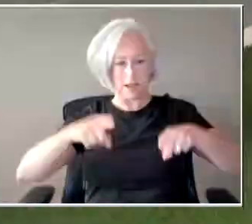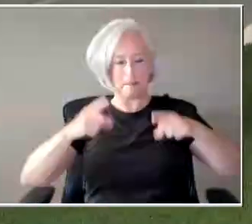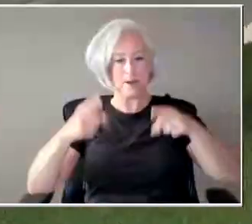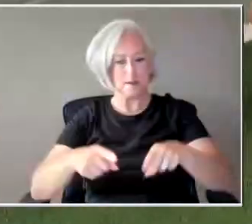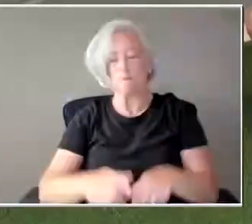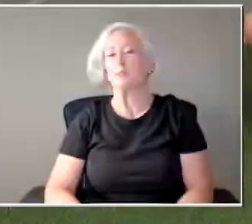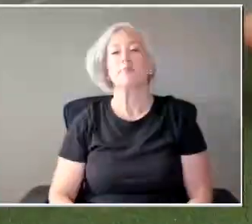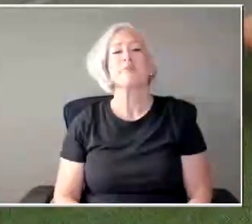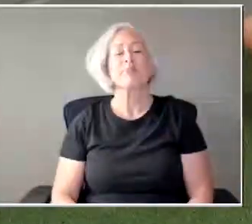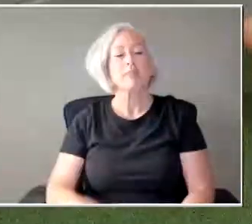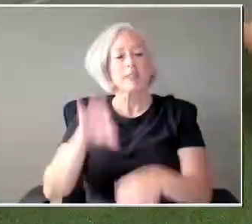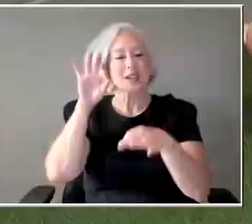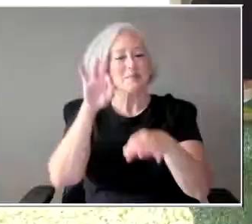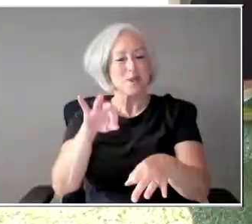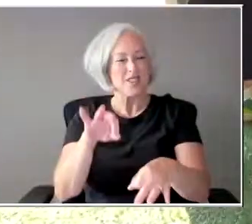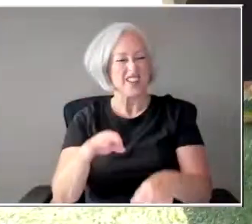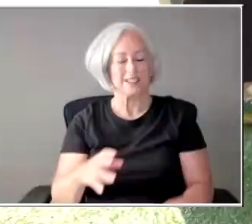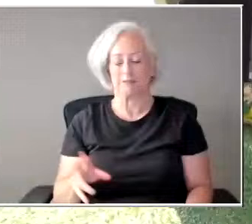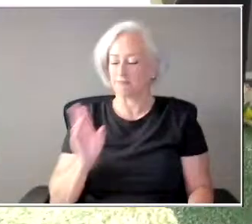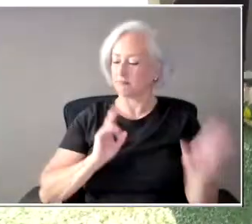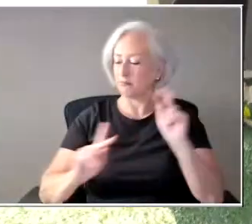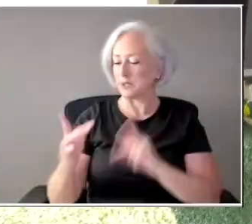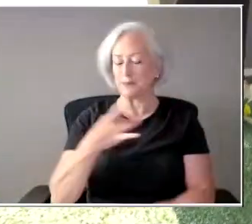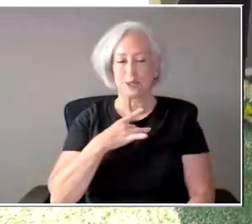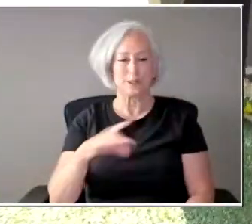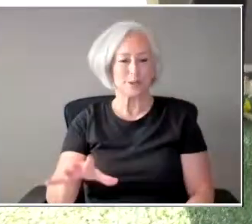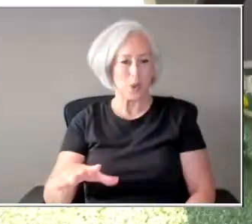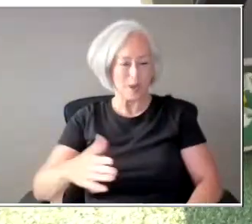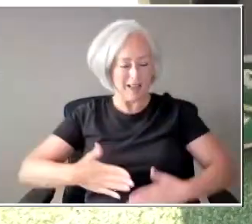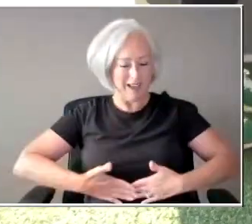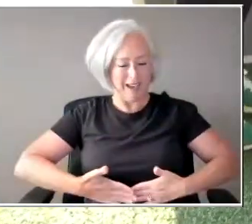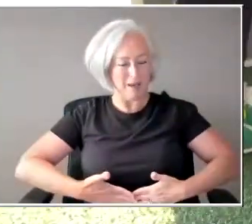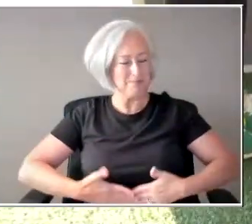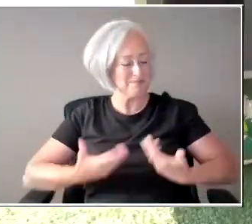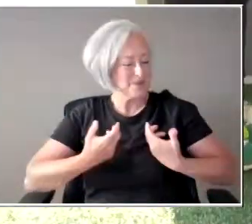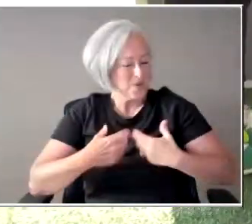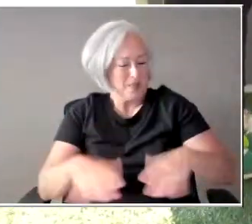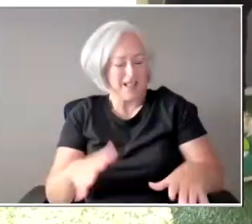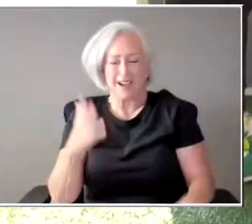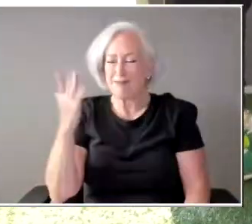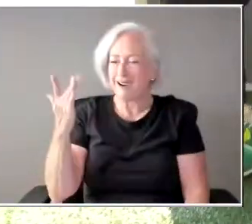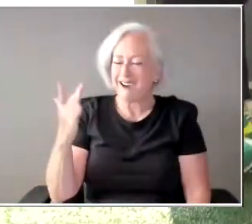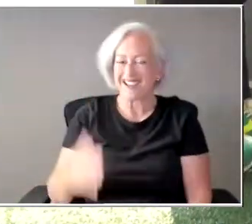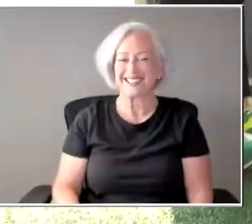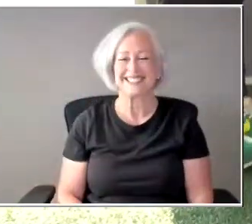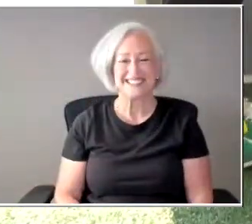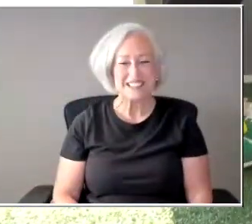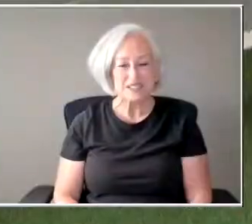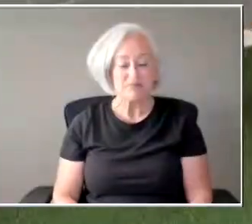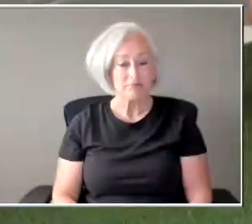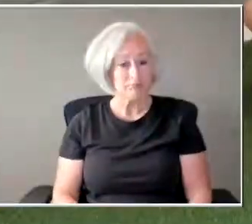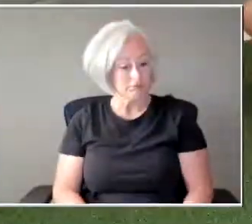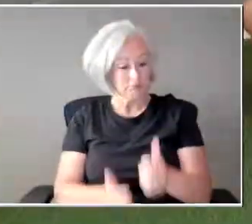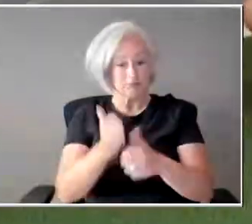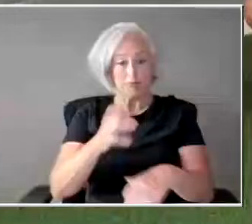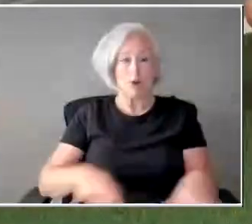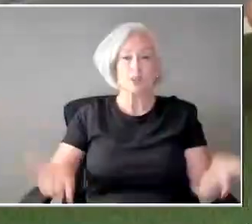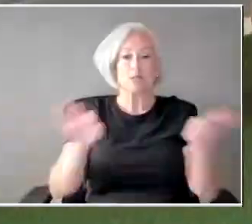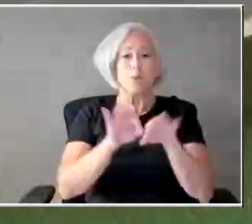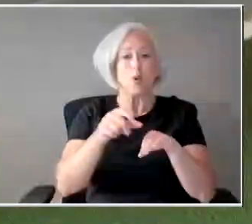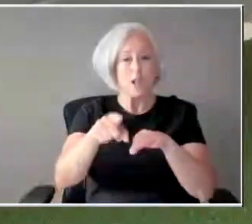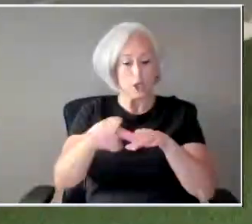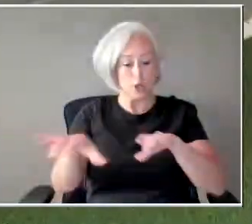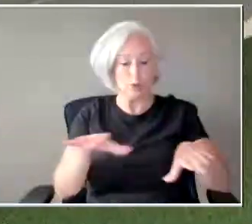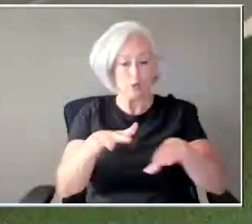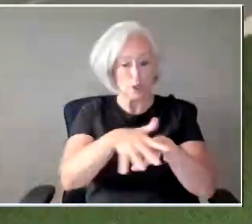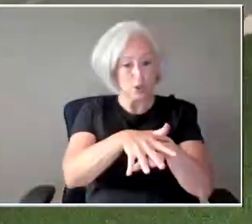Perfect. Nobody You get likes some doing strain, abs. Nobody right? likes abs. Why do Nobody people likes hate the abs? But the biggest thing is if you slow them down and you do them right, you don't need to do